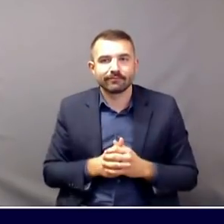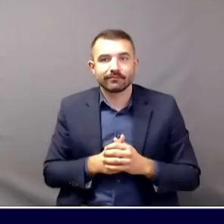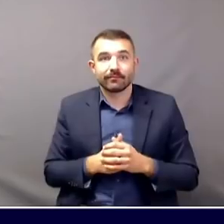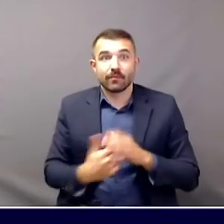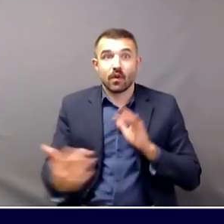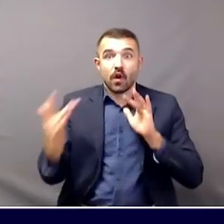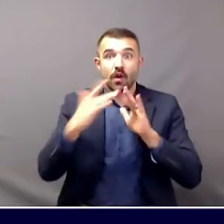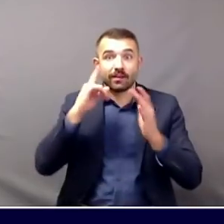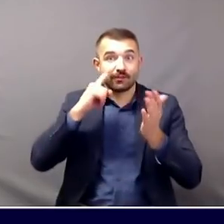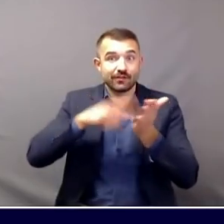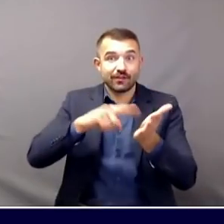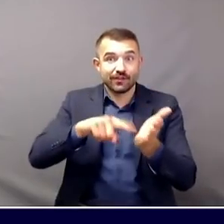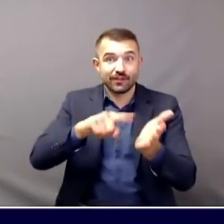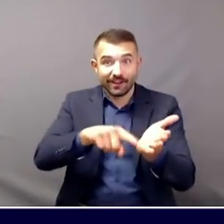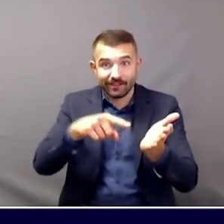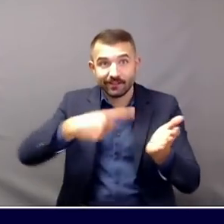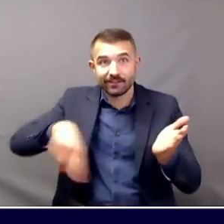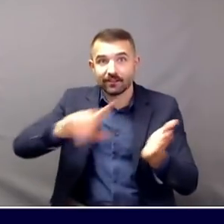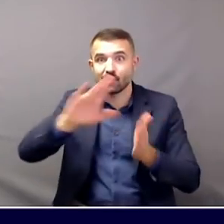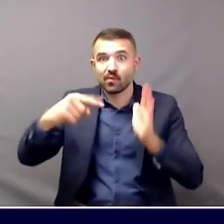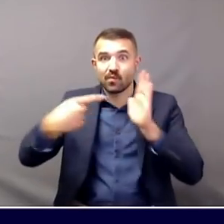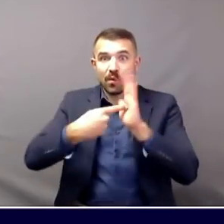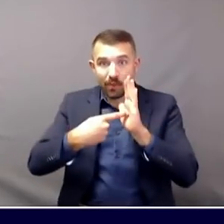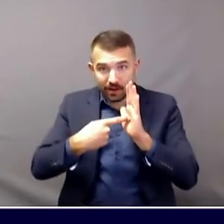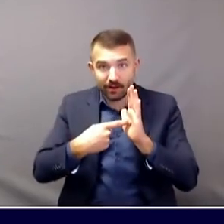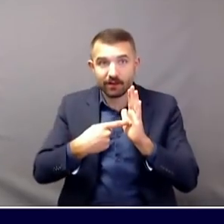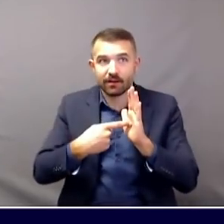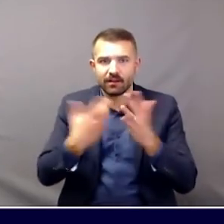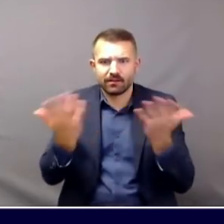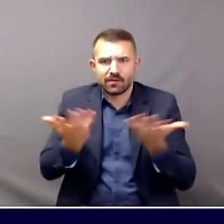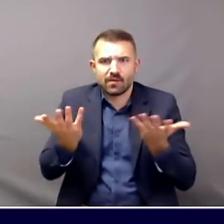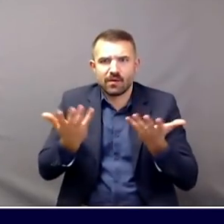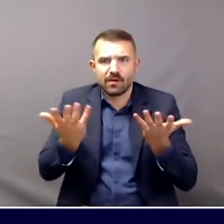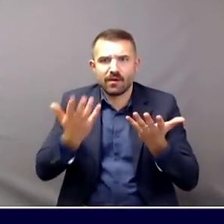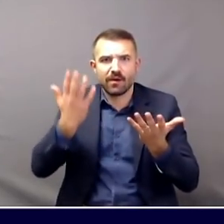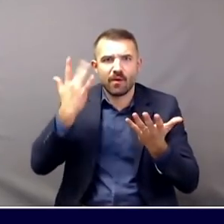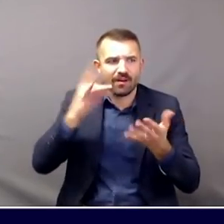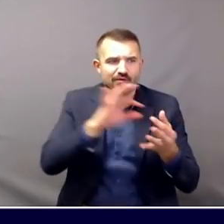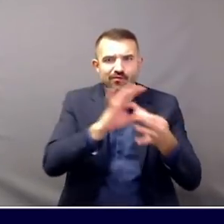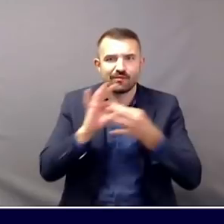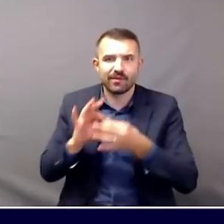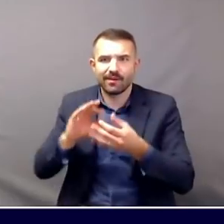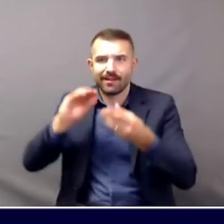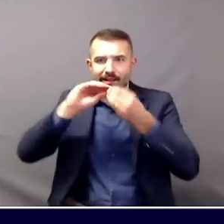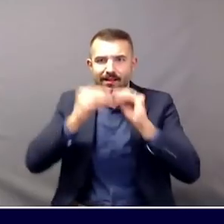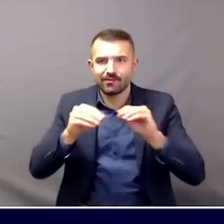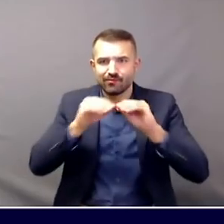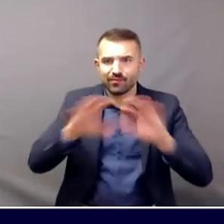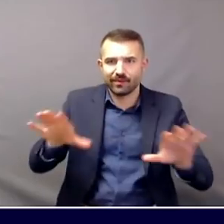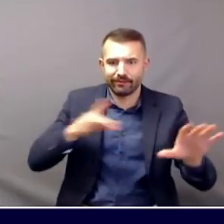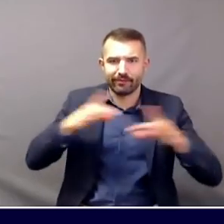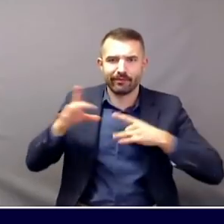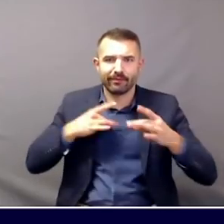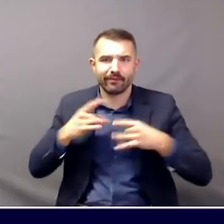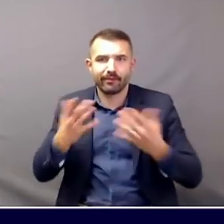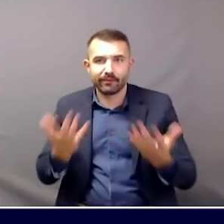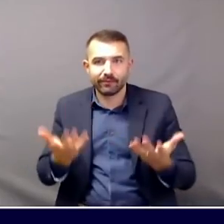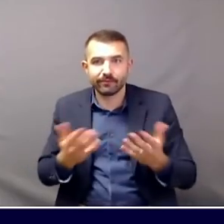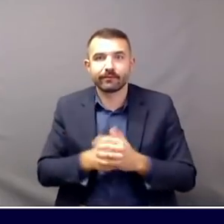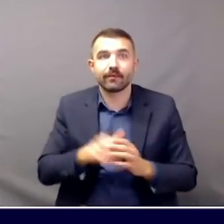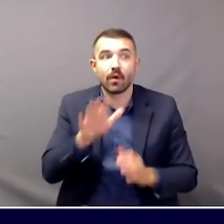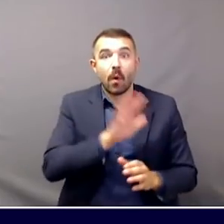given what we are seeing with community transmission? I've had an opportunity to discuss that with my colleagues across the country